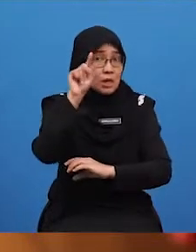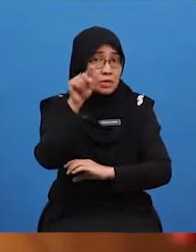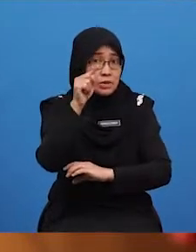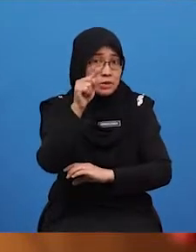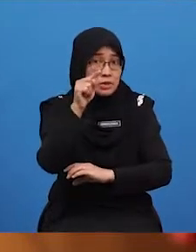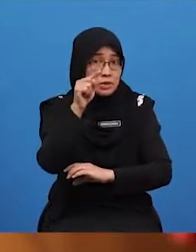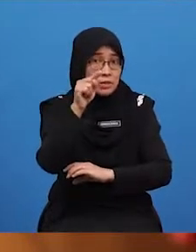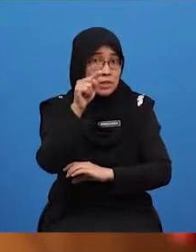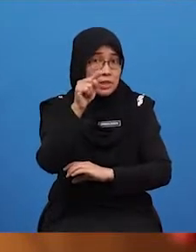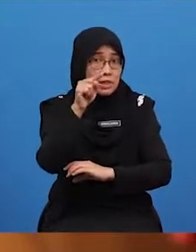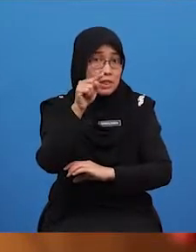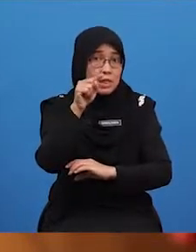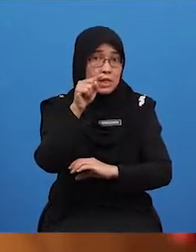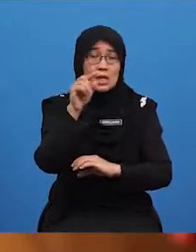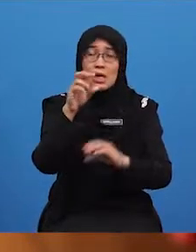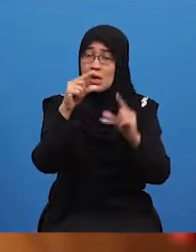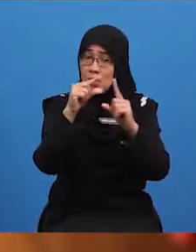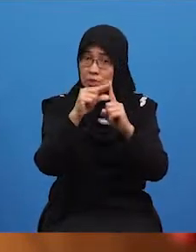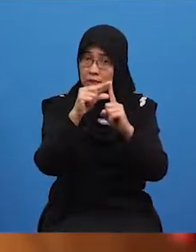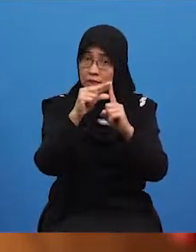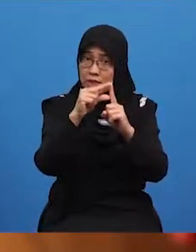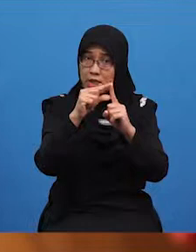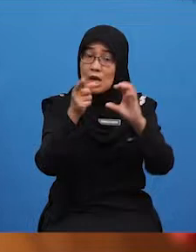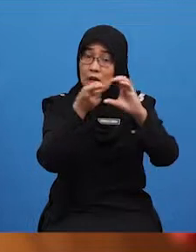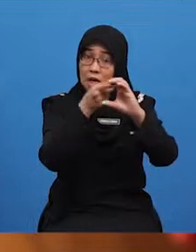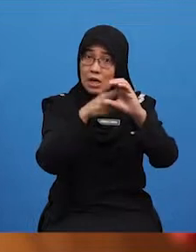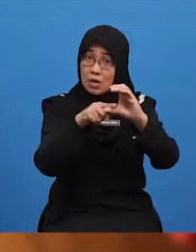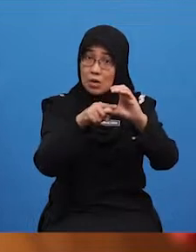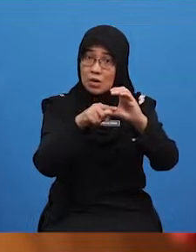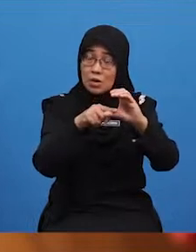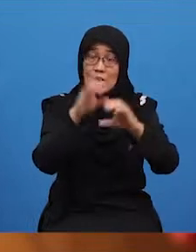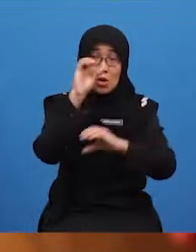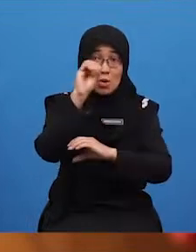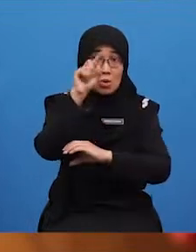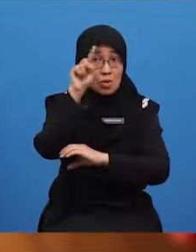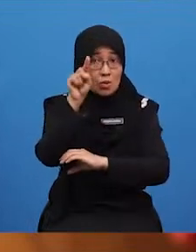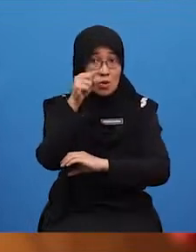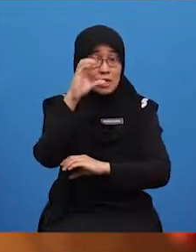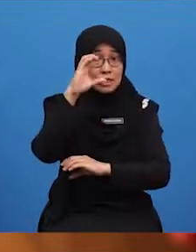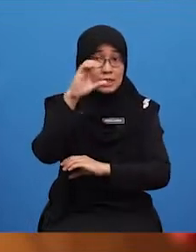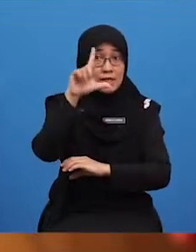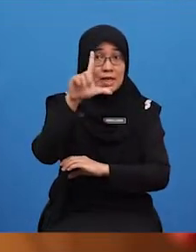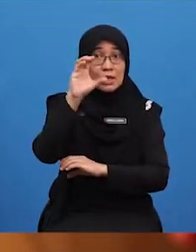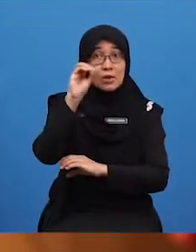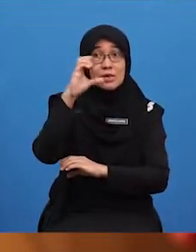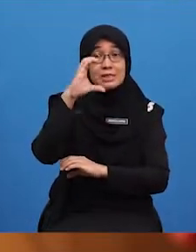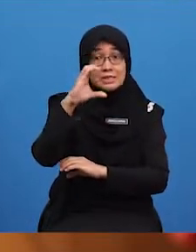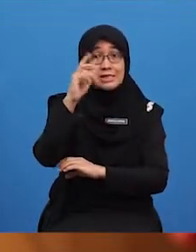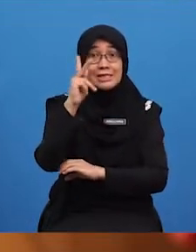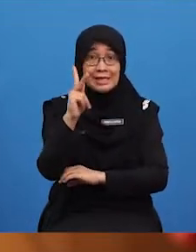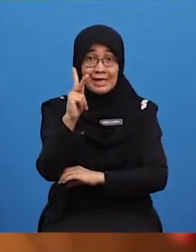apostrophe and then the word clock. As the reading goes,